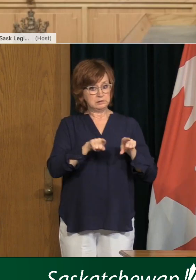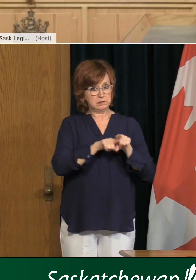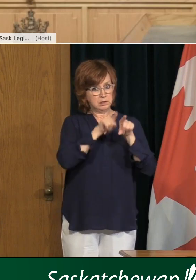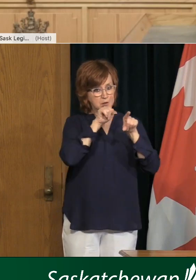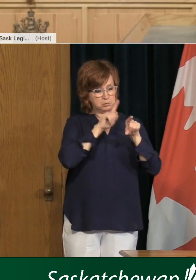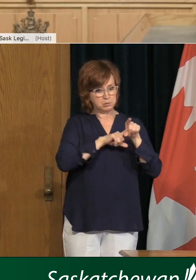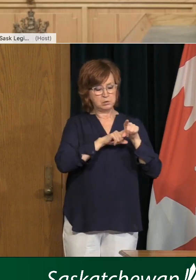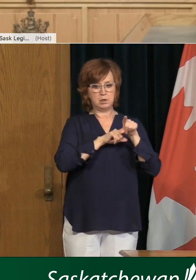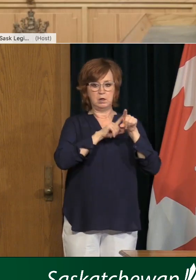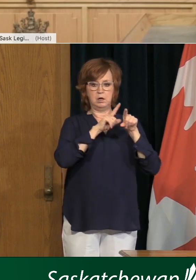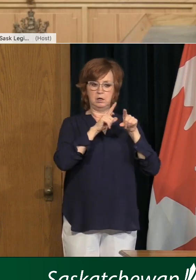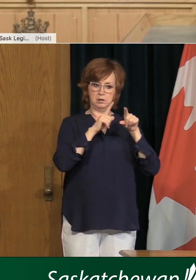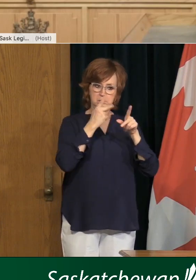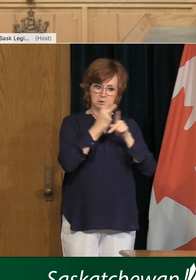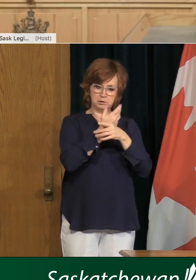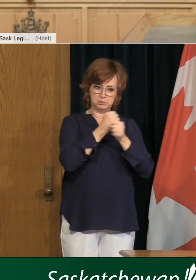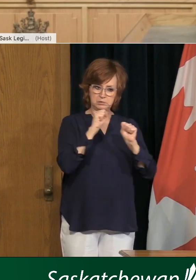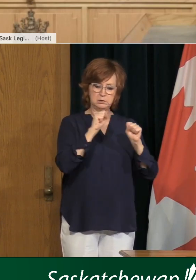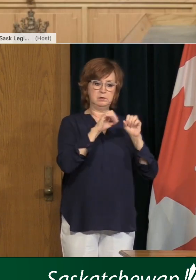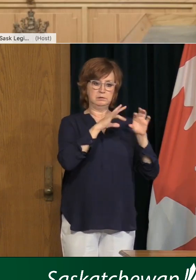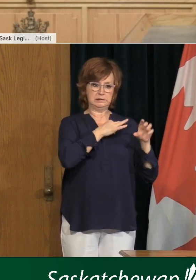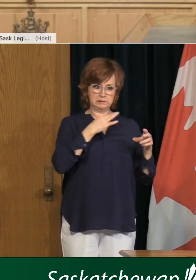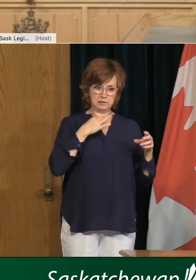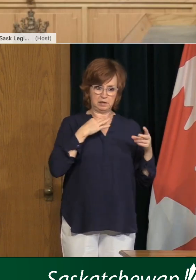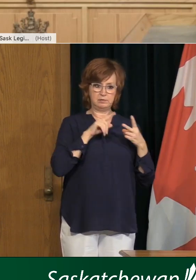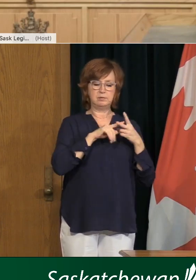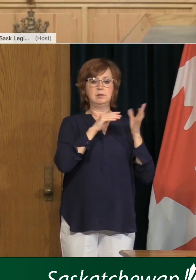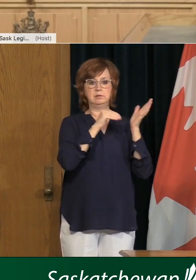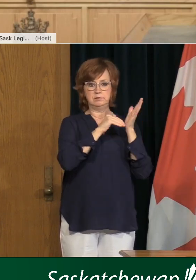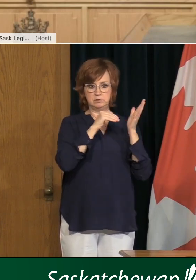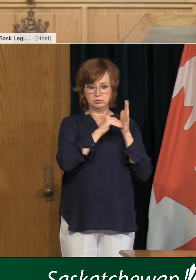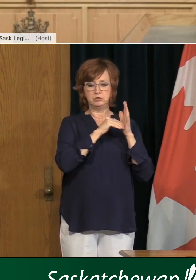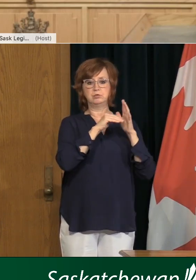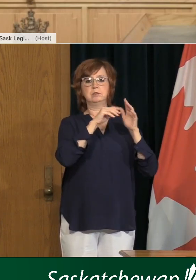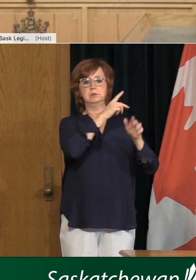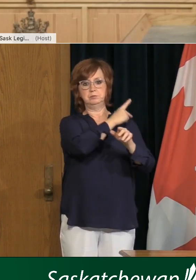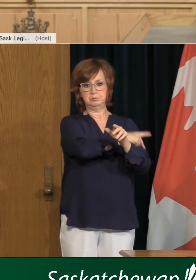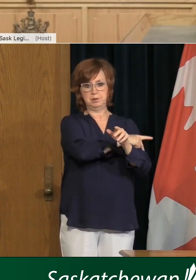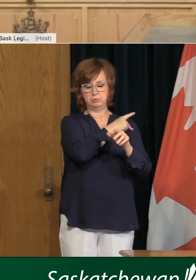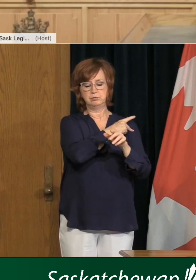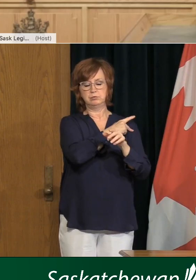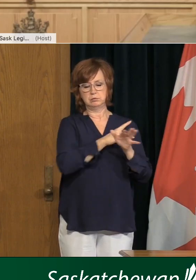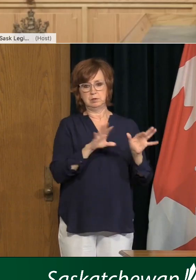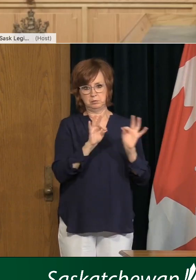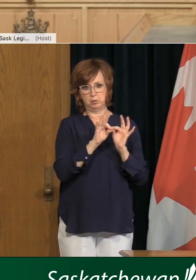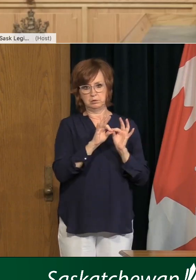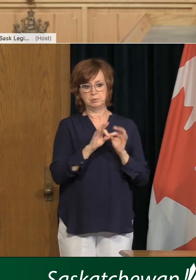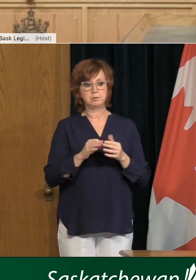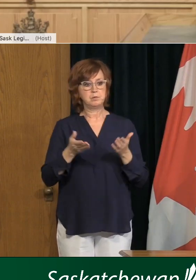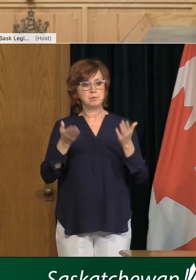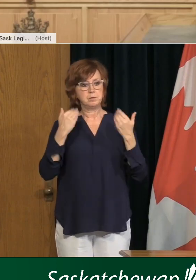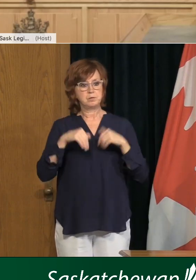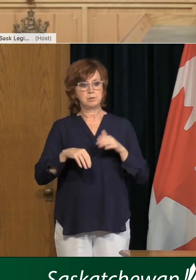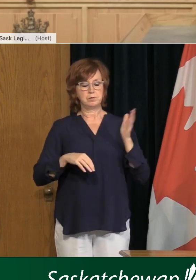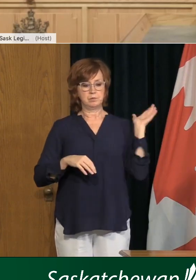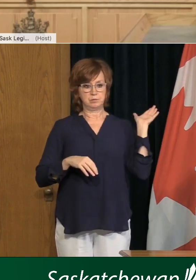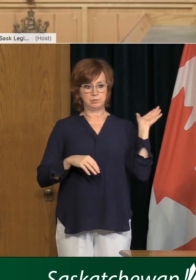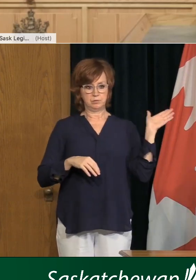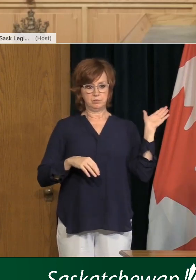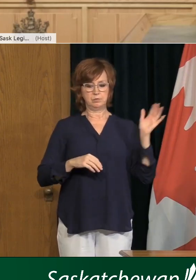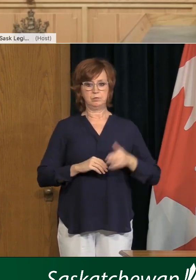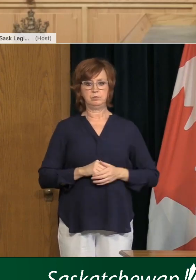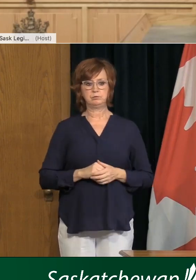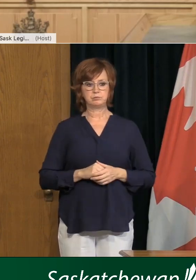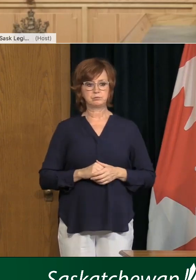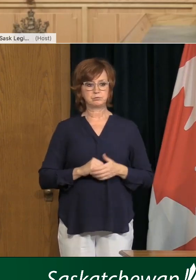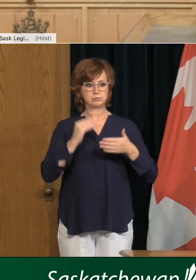residents, and of course physicians as well. Next slide, please. So the outline of today of this